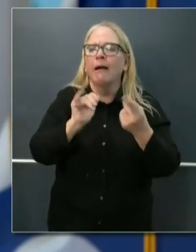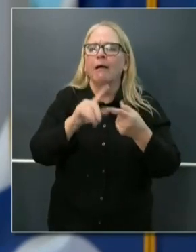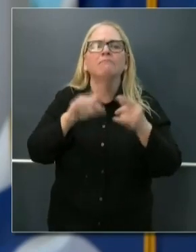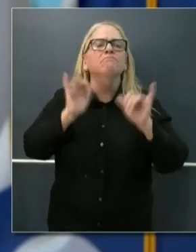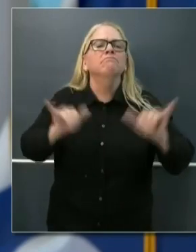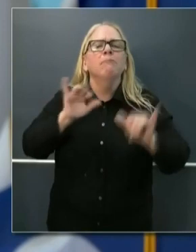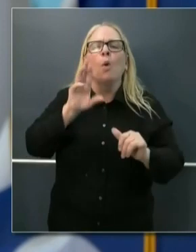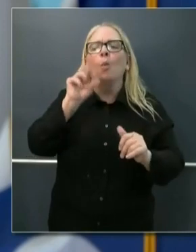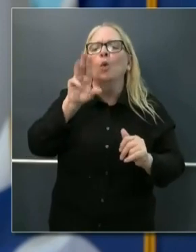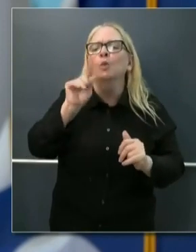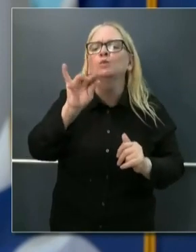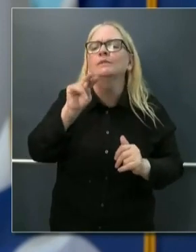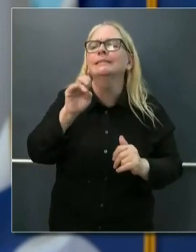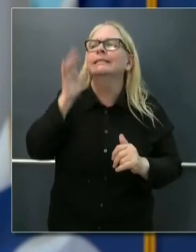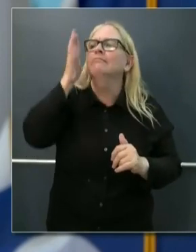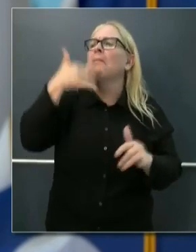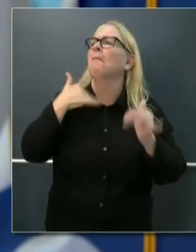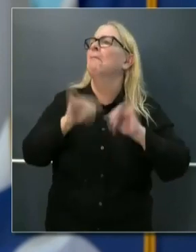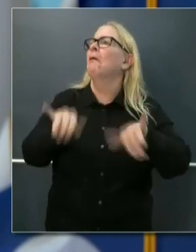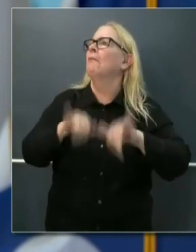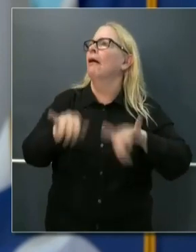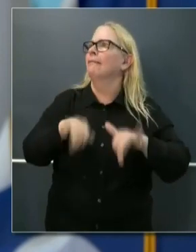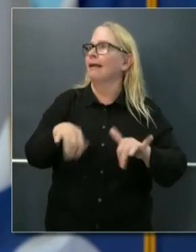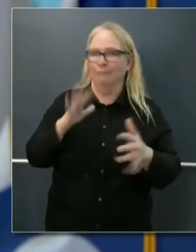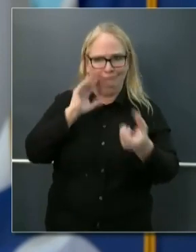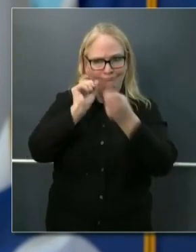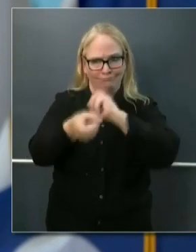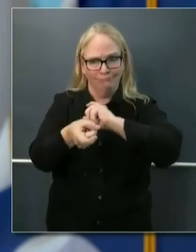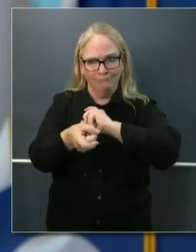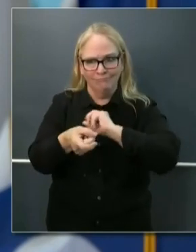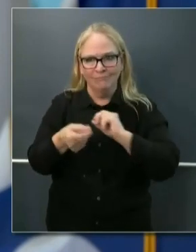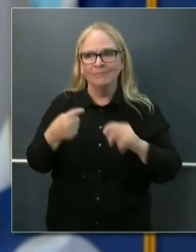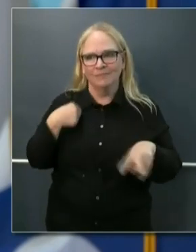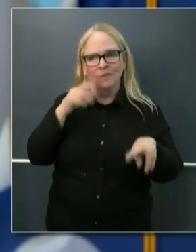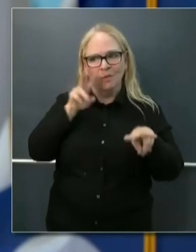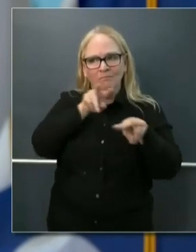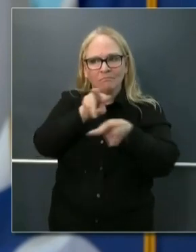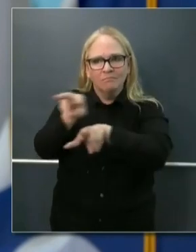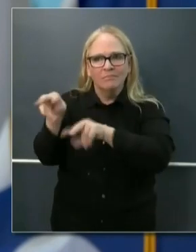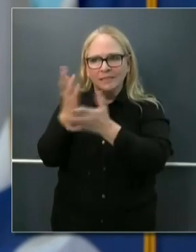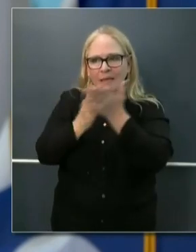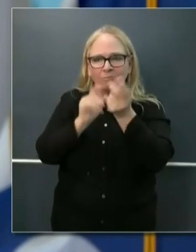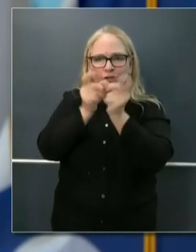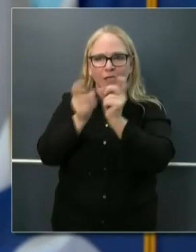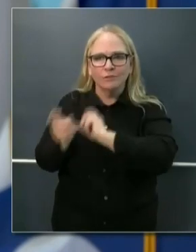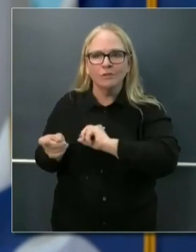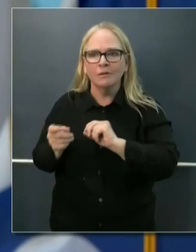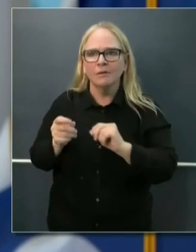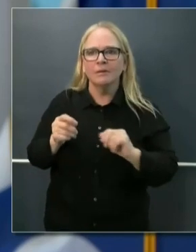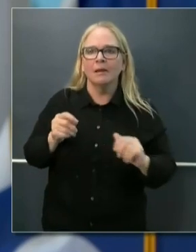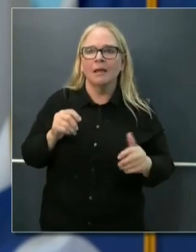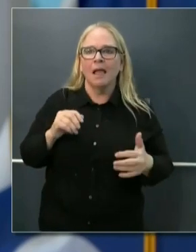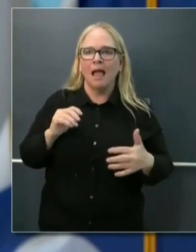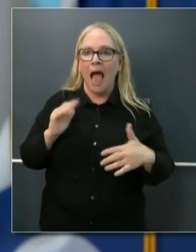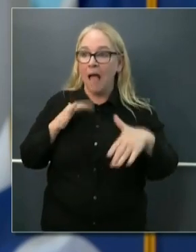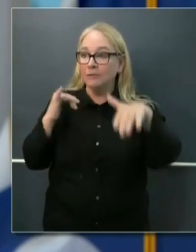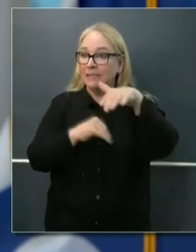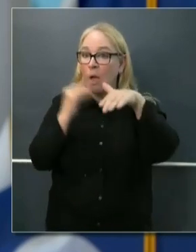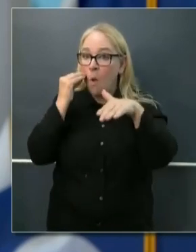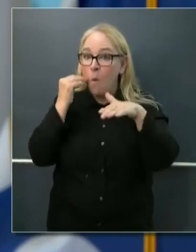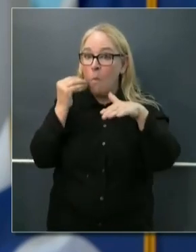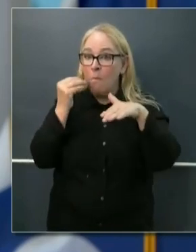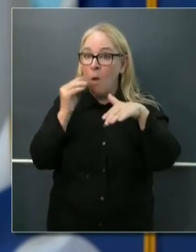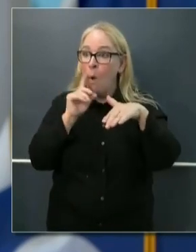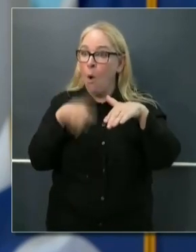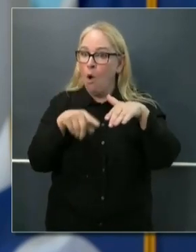but more broadly in terms of monitoring our capacity to begin to augment and modify our stay-at-home orders,